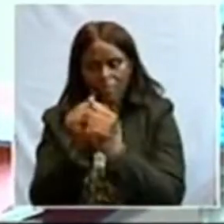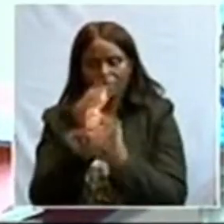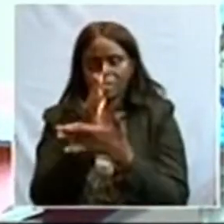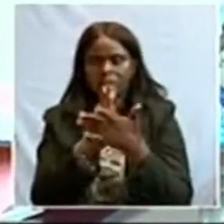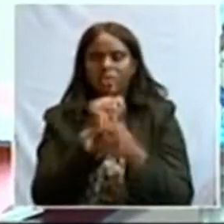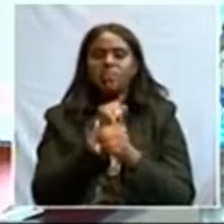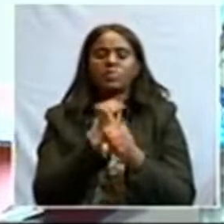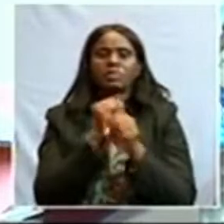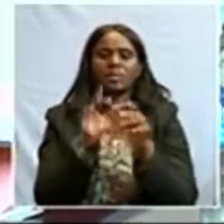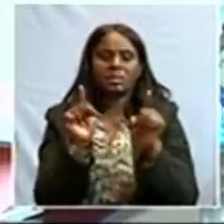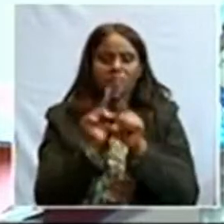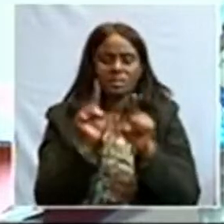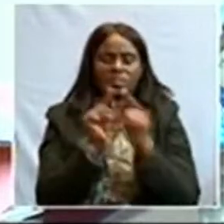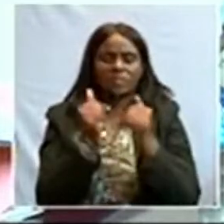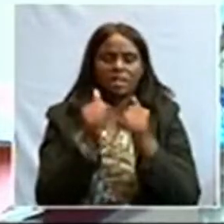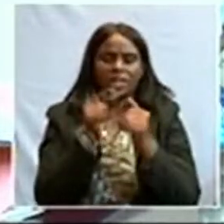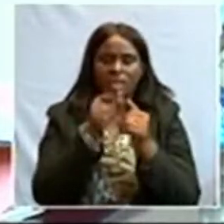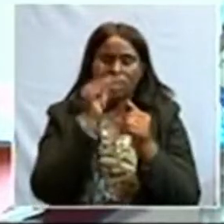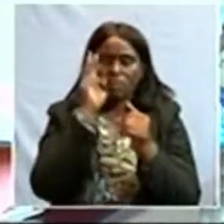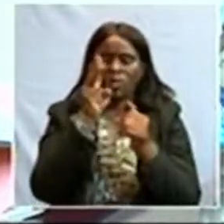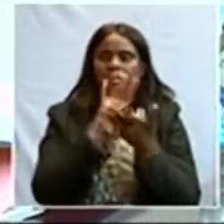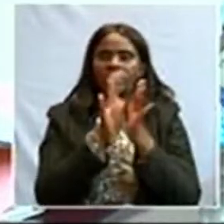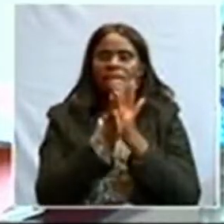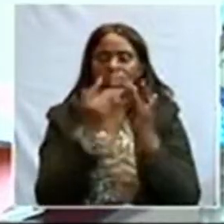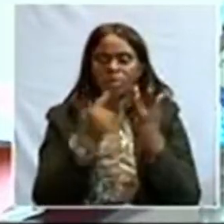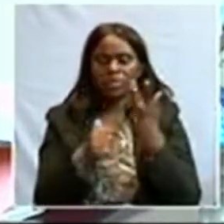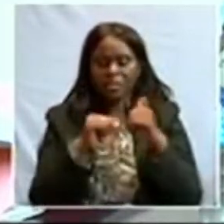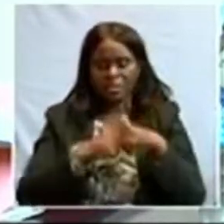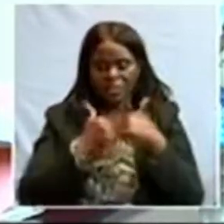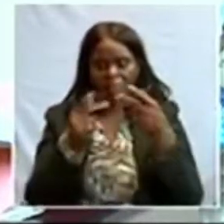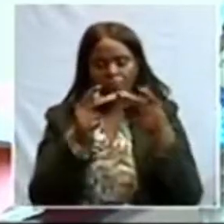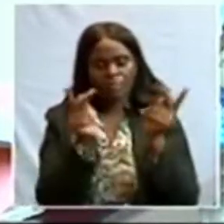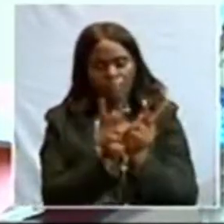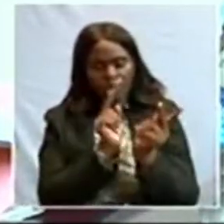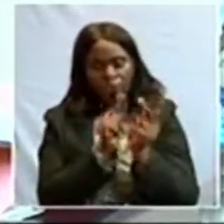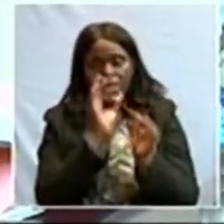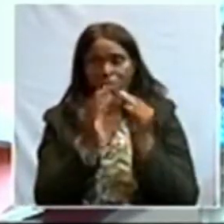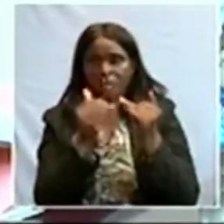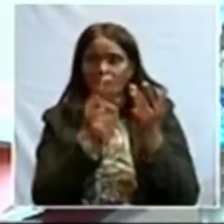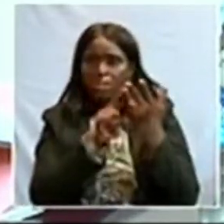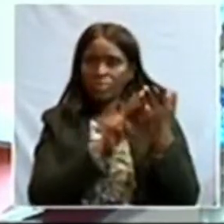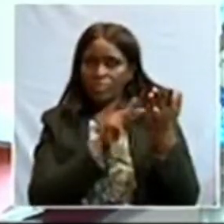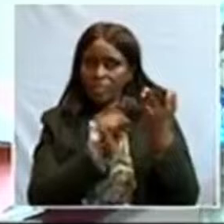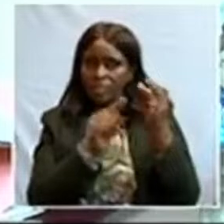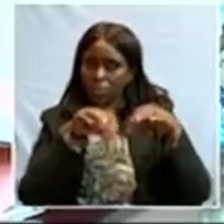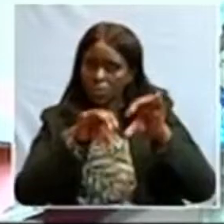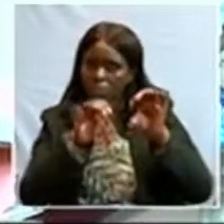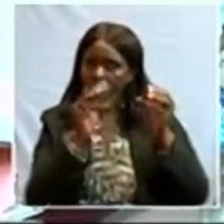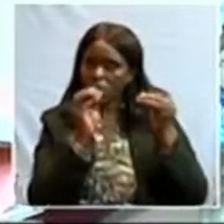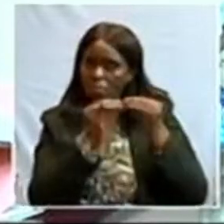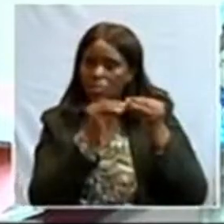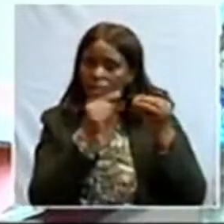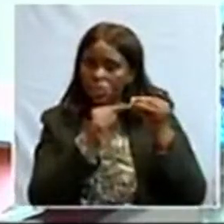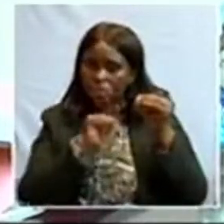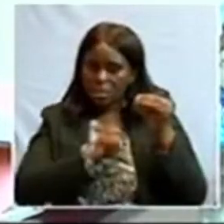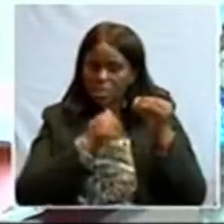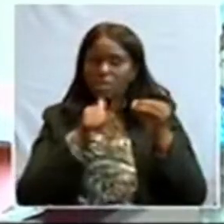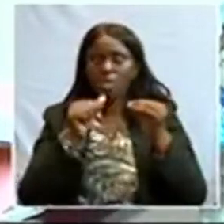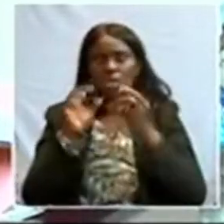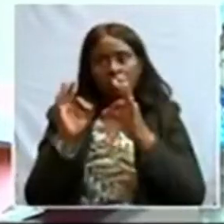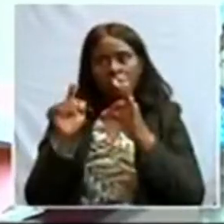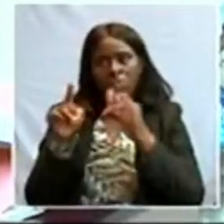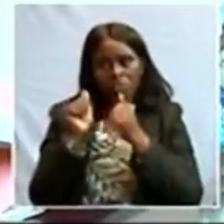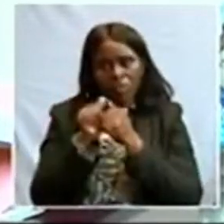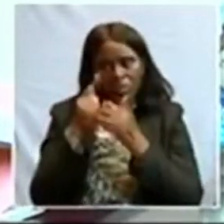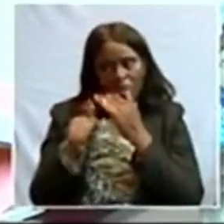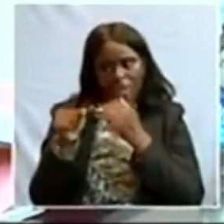employees. It would therefore be our position that if the status quo continued, that would sit well,